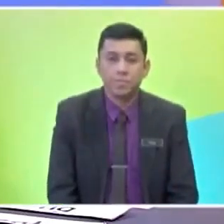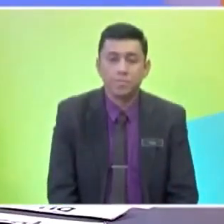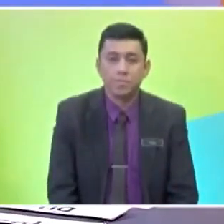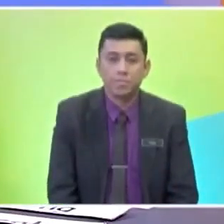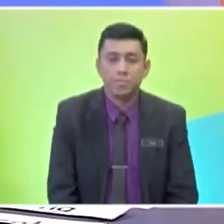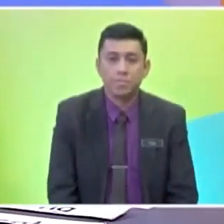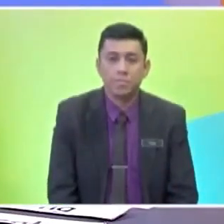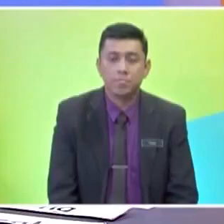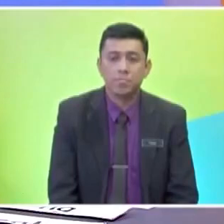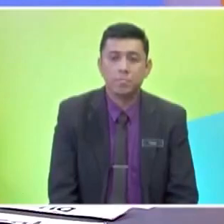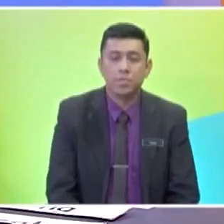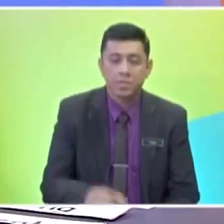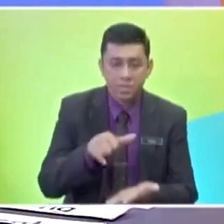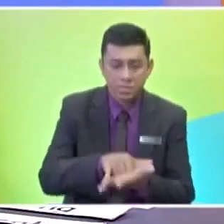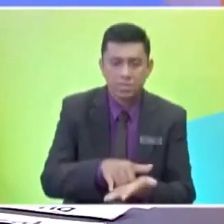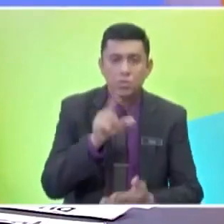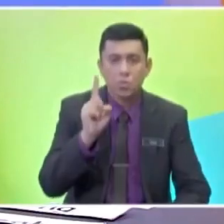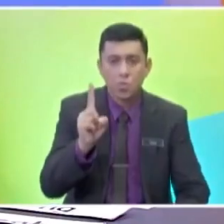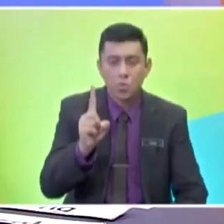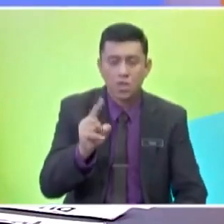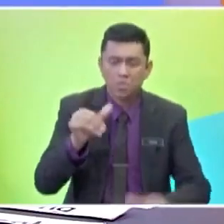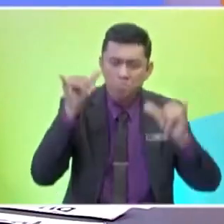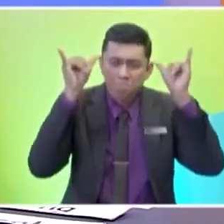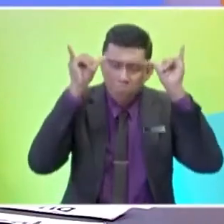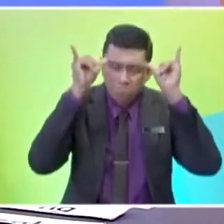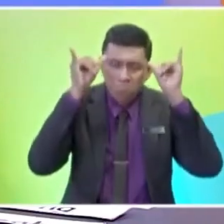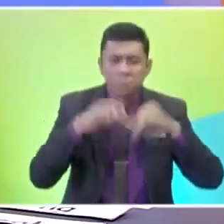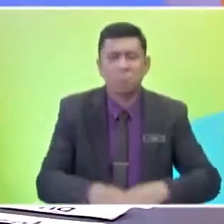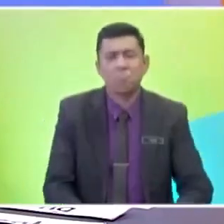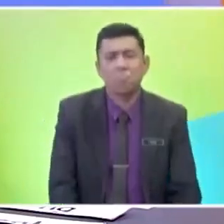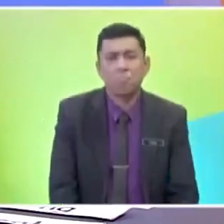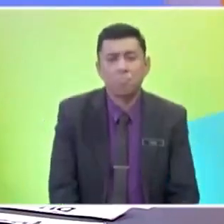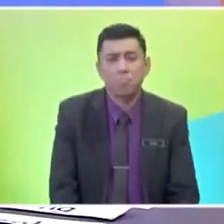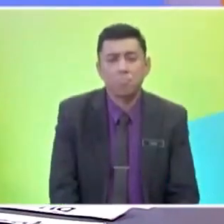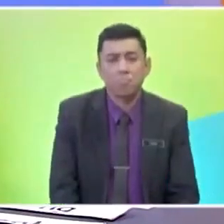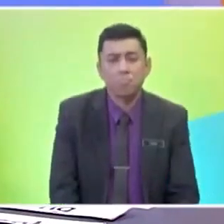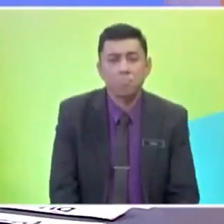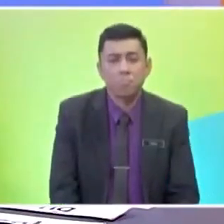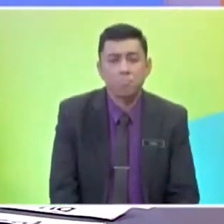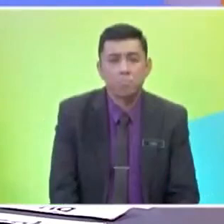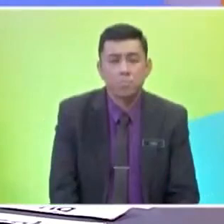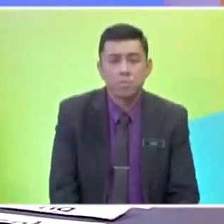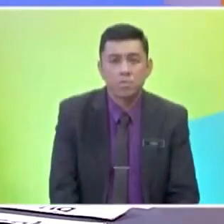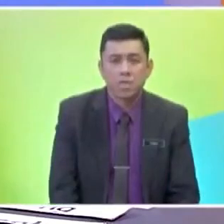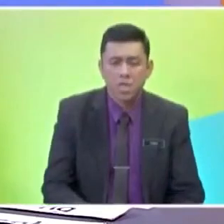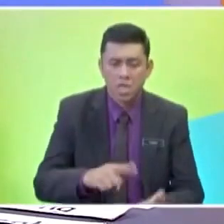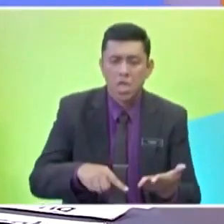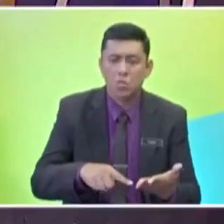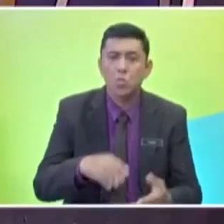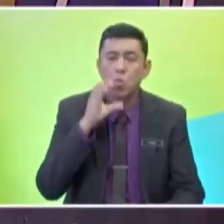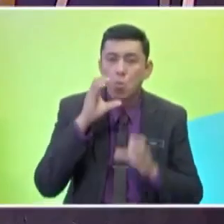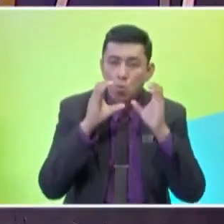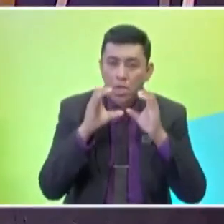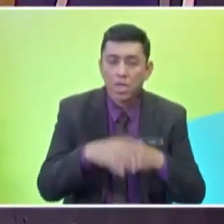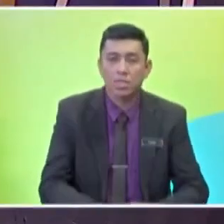this one is the head of the cow? Yes. Okay. How we pronounce the initial? We call it